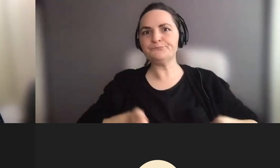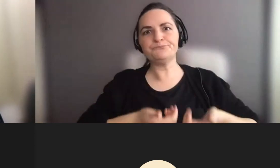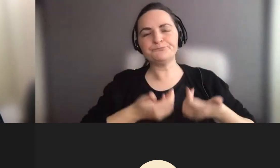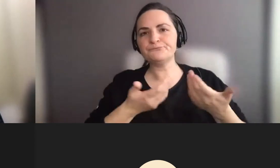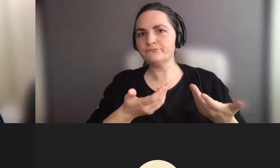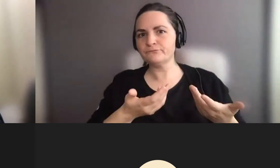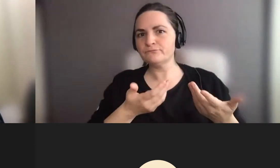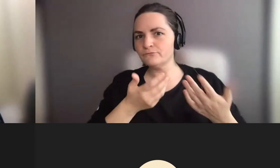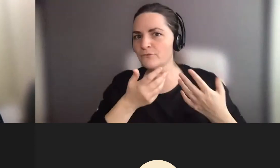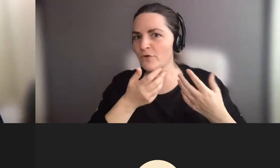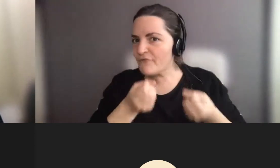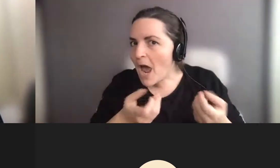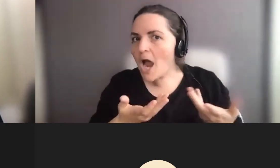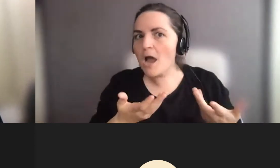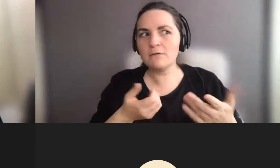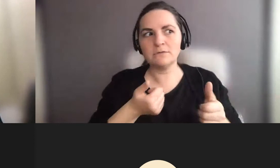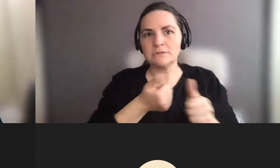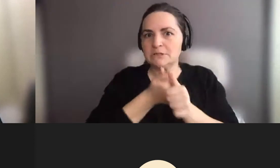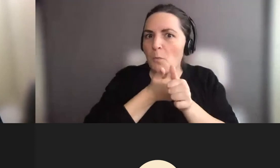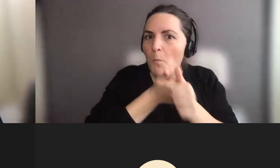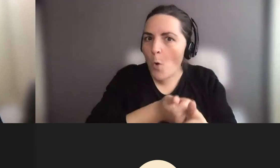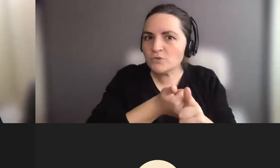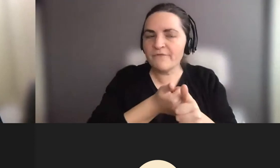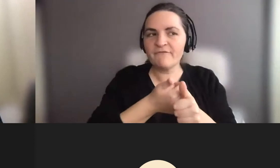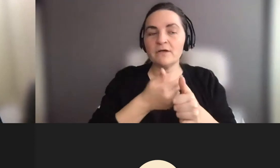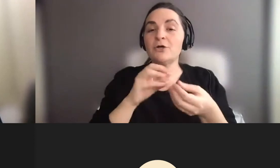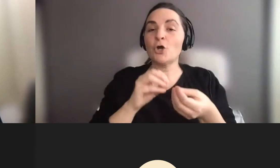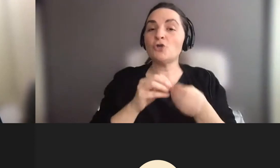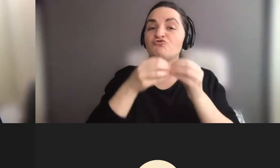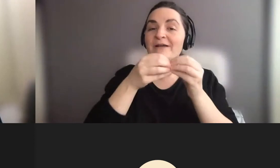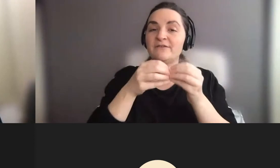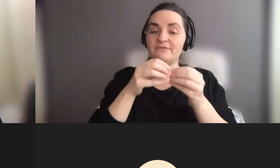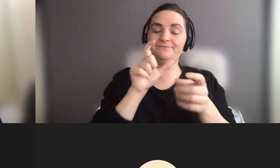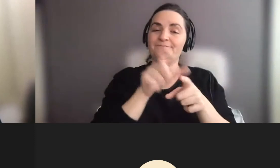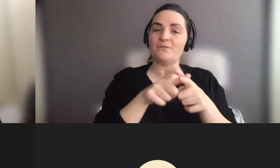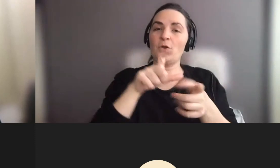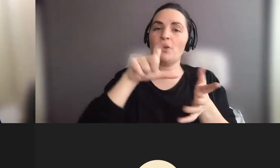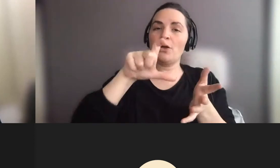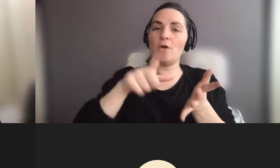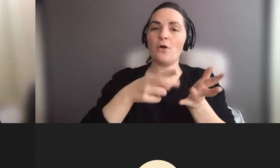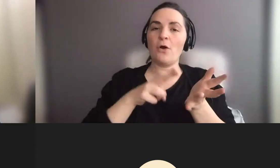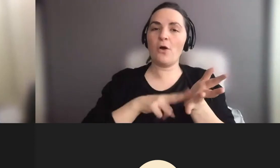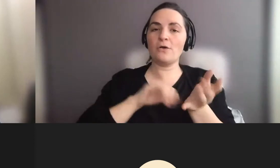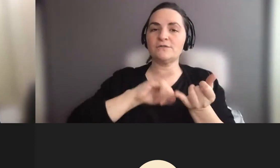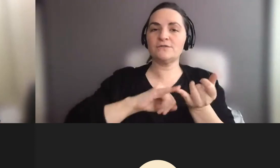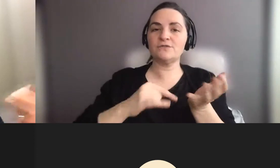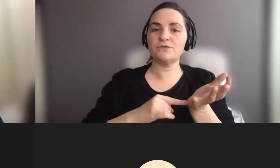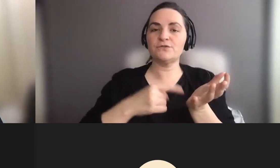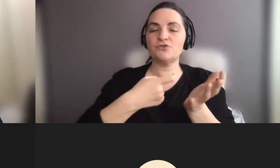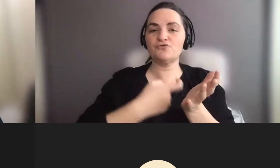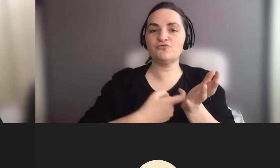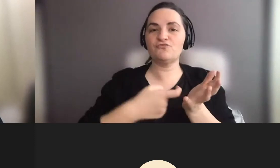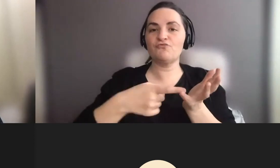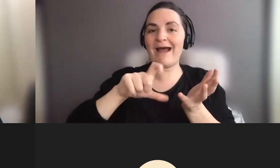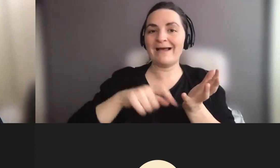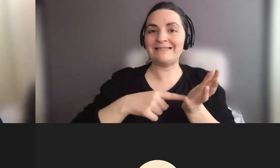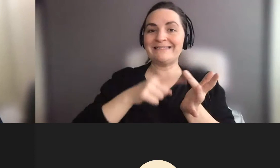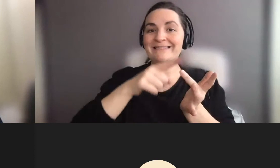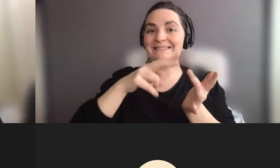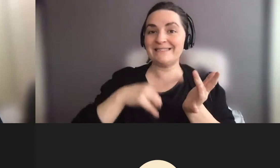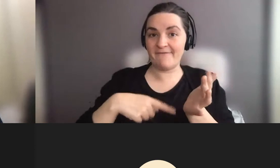pupil supportive, constructive advice on how to improve their work? Is it clear to the pupil what they